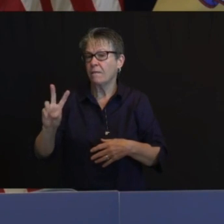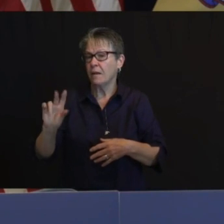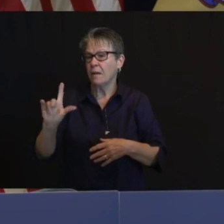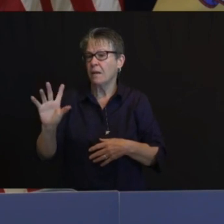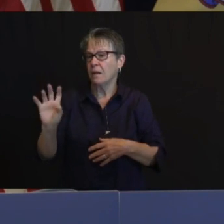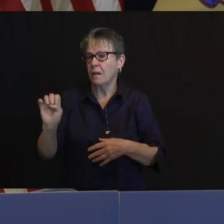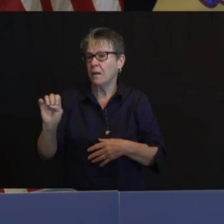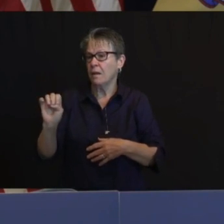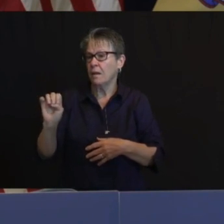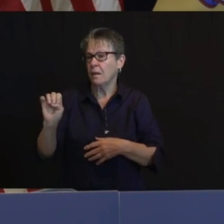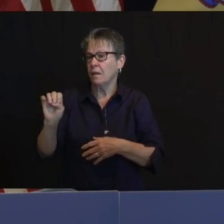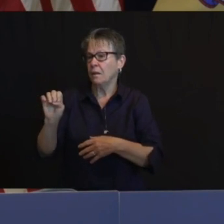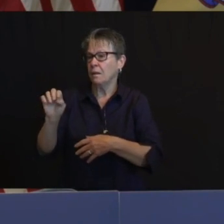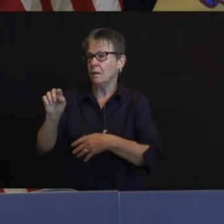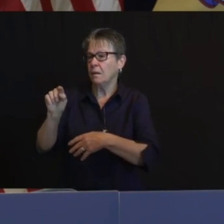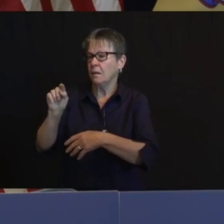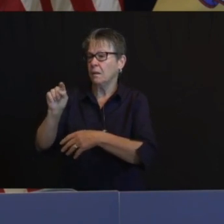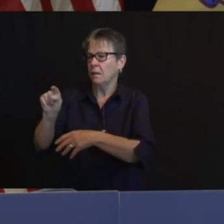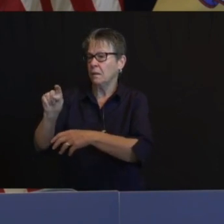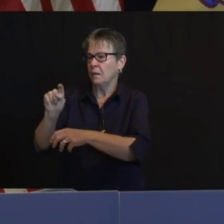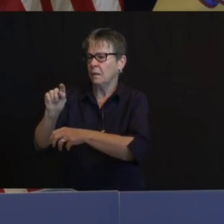arrest. He subsequently